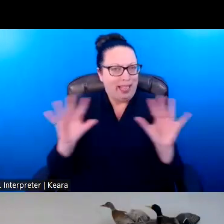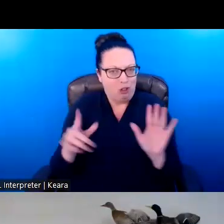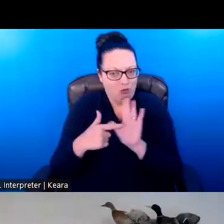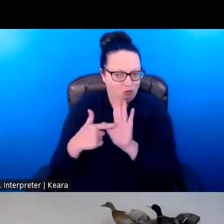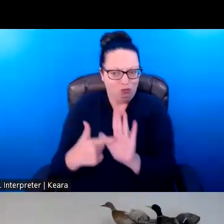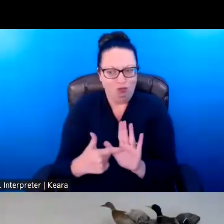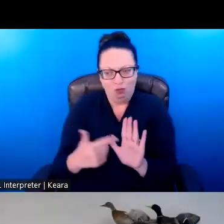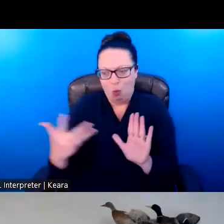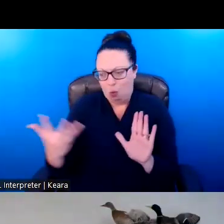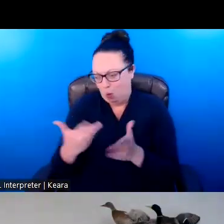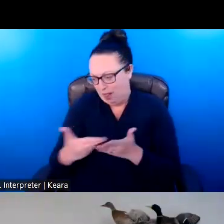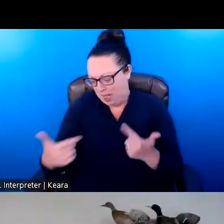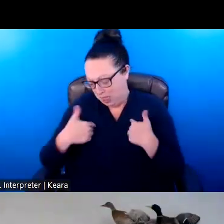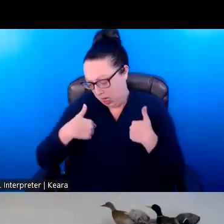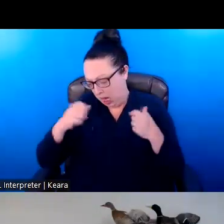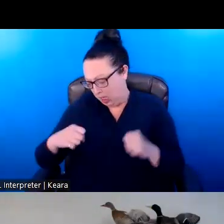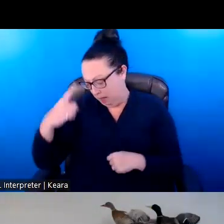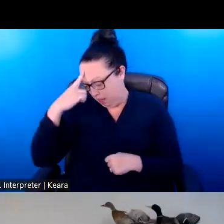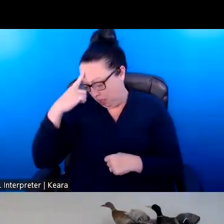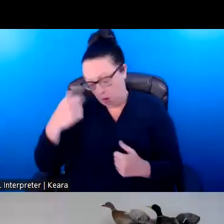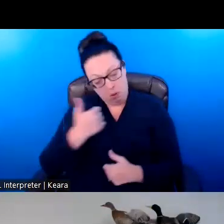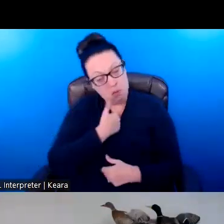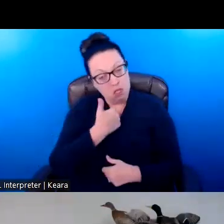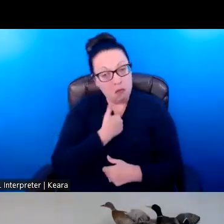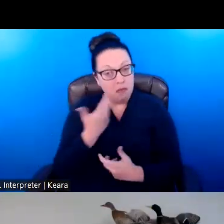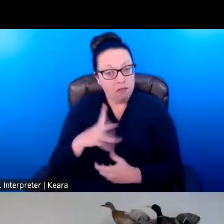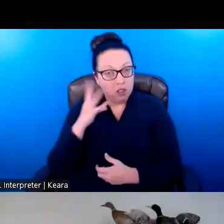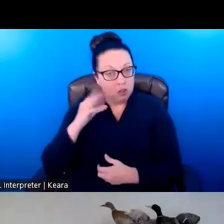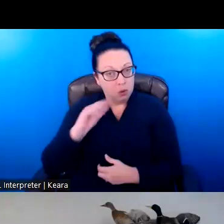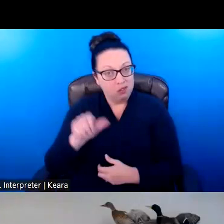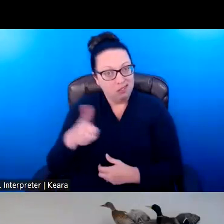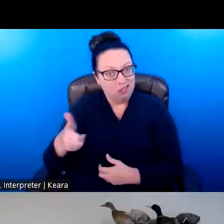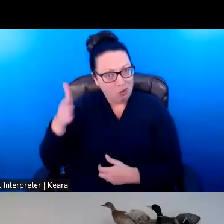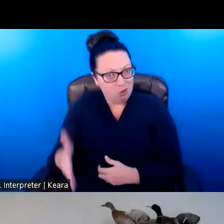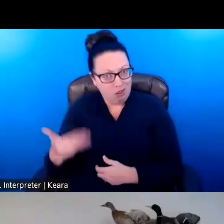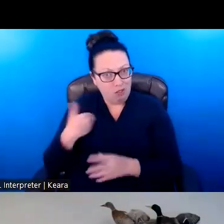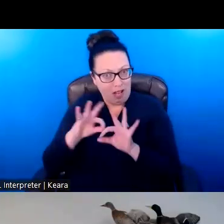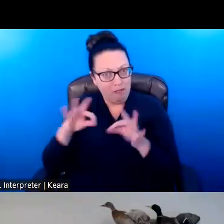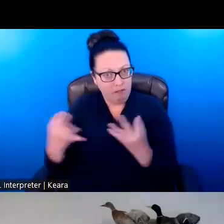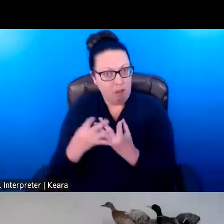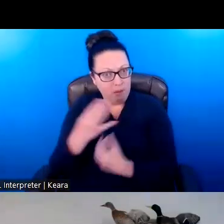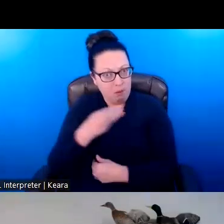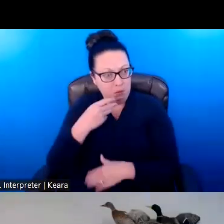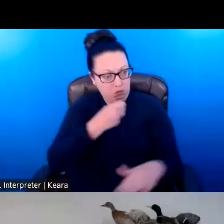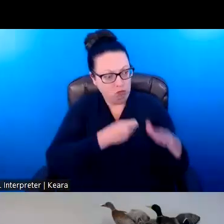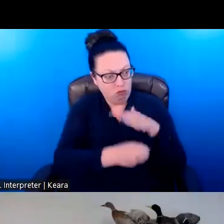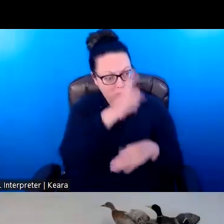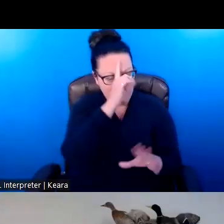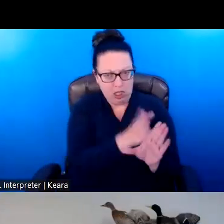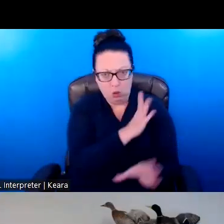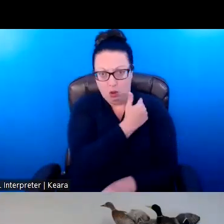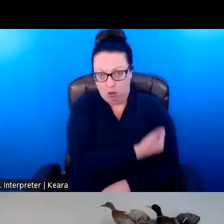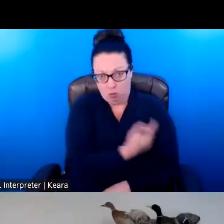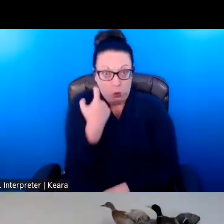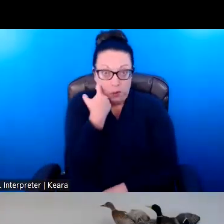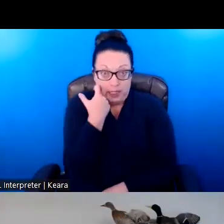that I can think of? I mean, I've been on the other side. I literally had a family member hospitalized in a psychiatric hospital just recently that I had